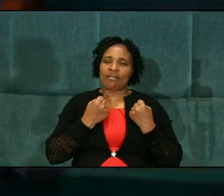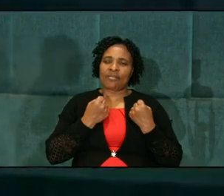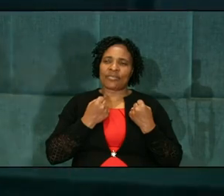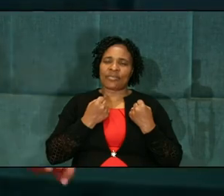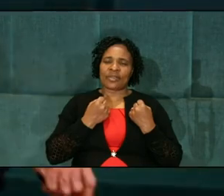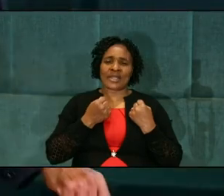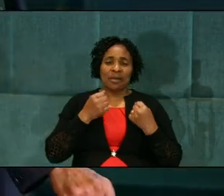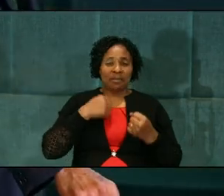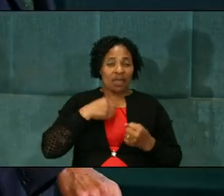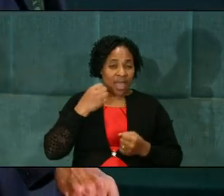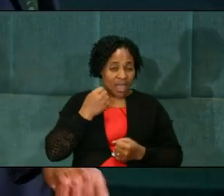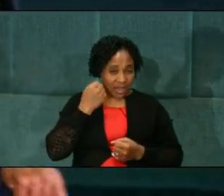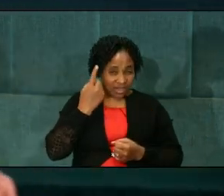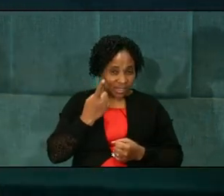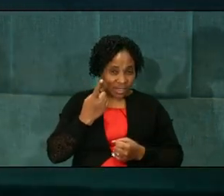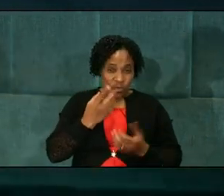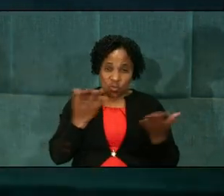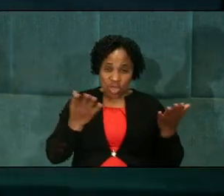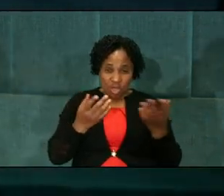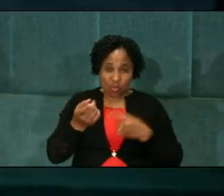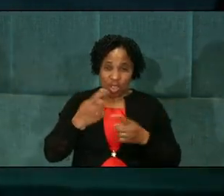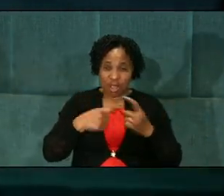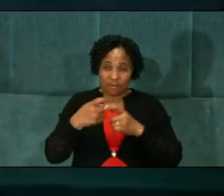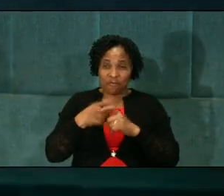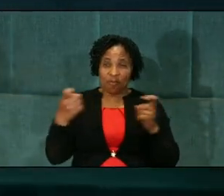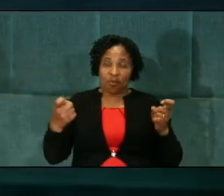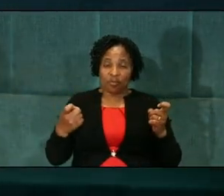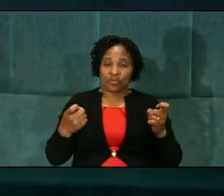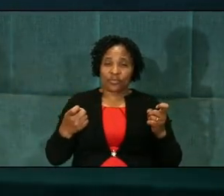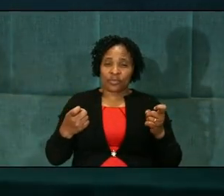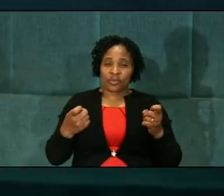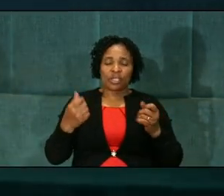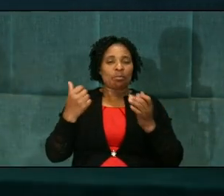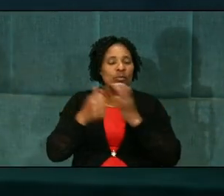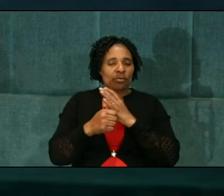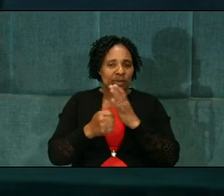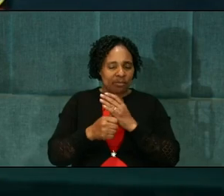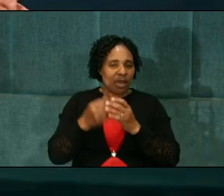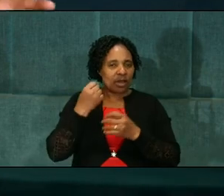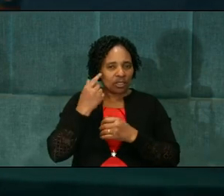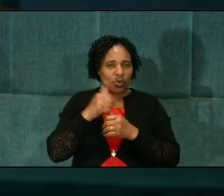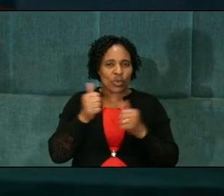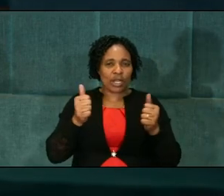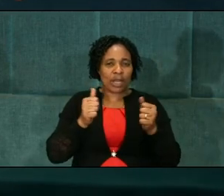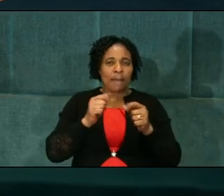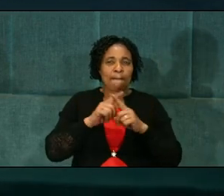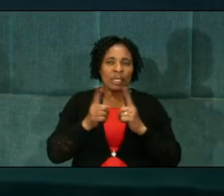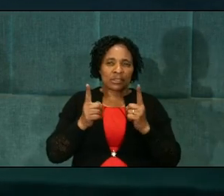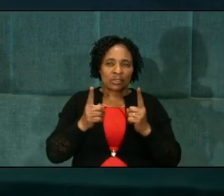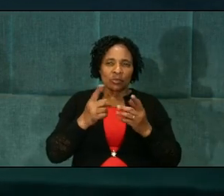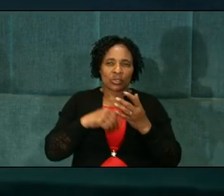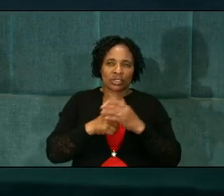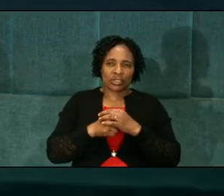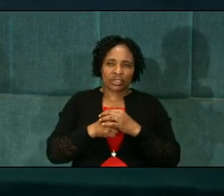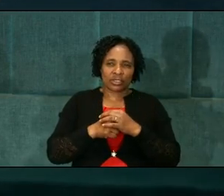And I understand where it's coming from. And I understand the culture. But the Bible is above